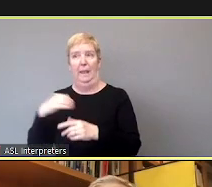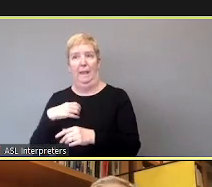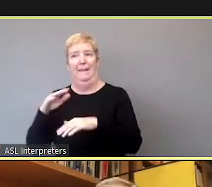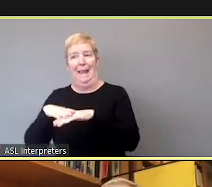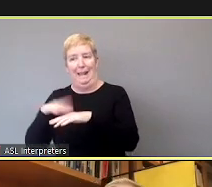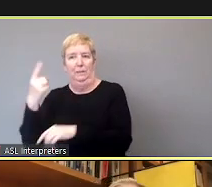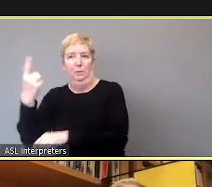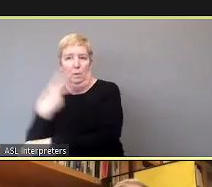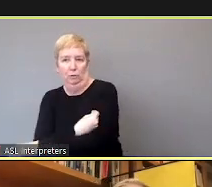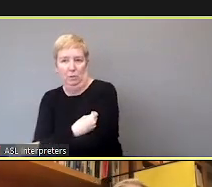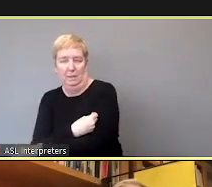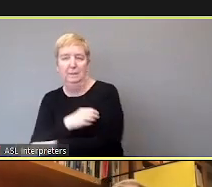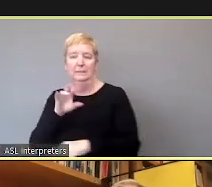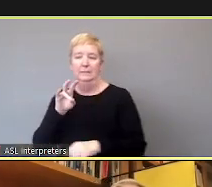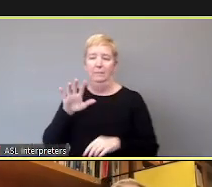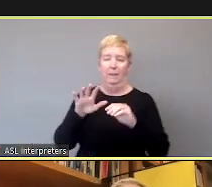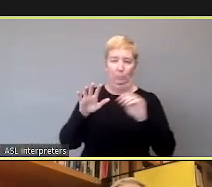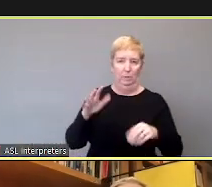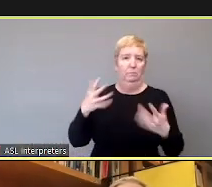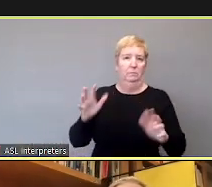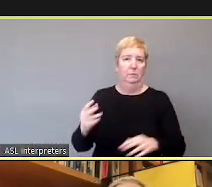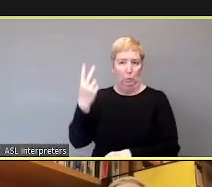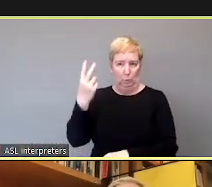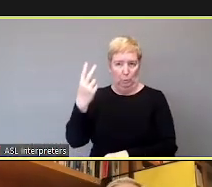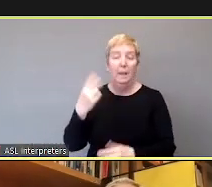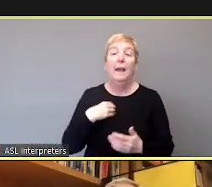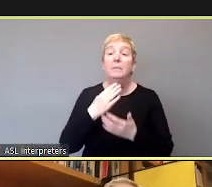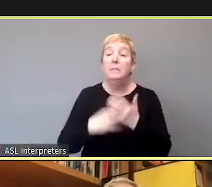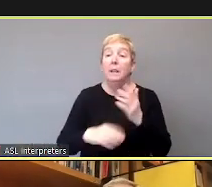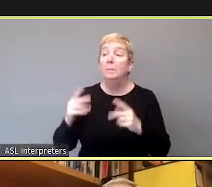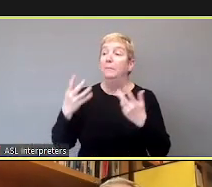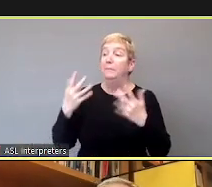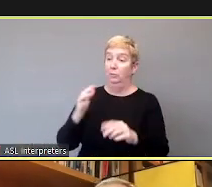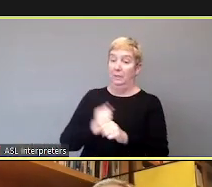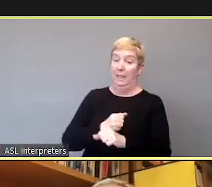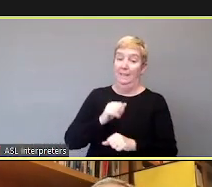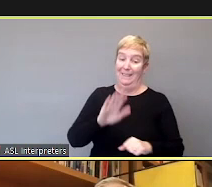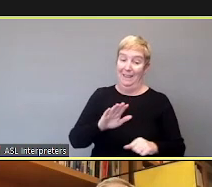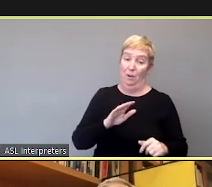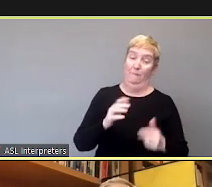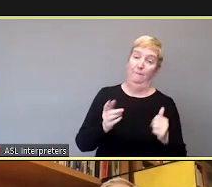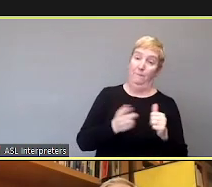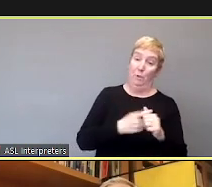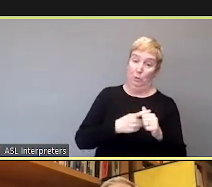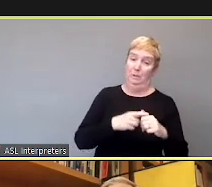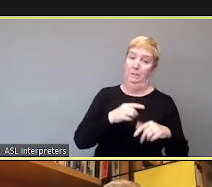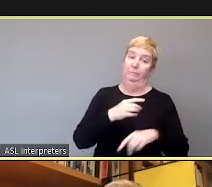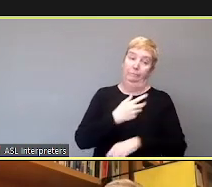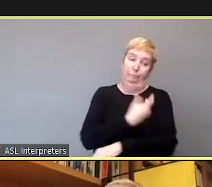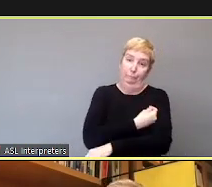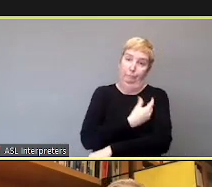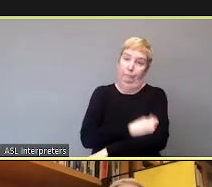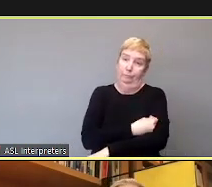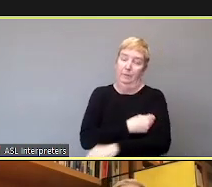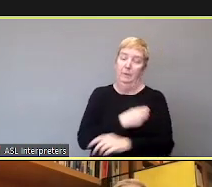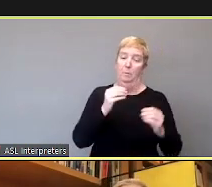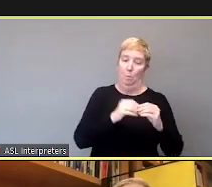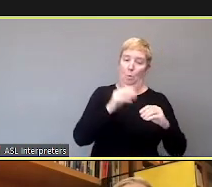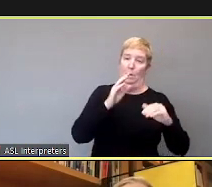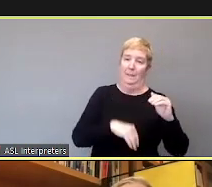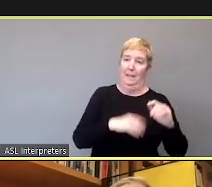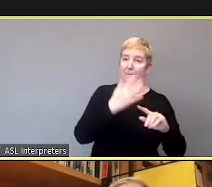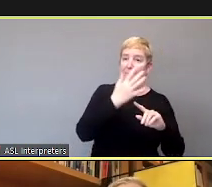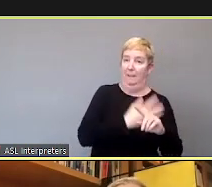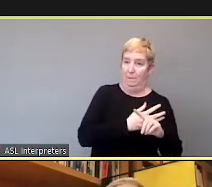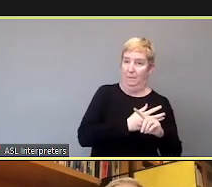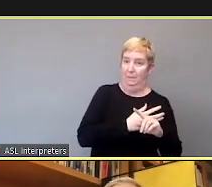for a booster, that means they got their primary series more than 6 months ago, or 5 months ago, excuse me, for Moderna